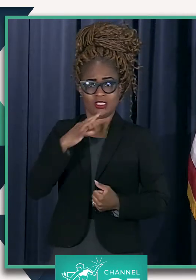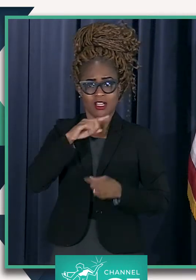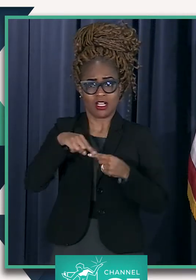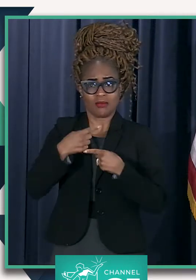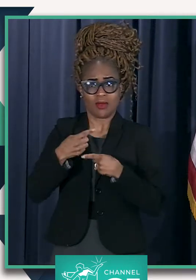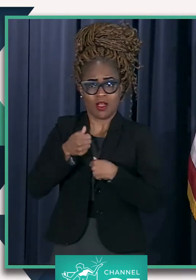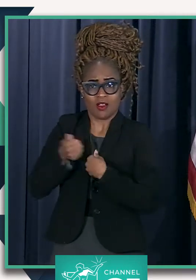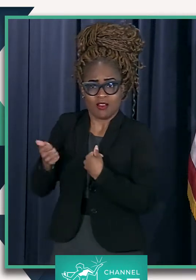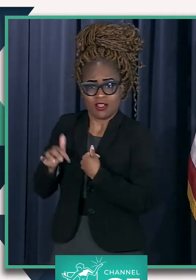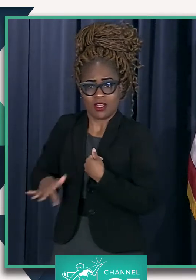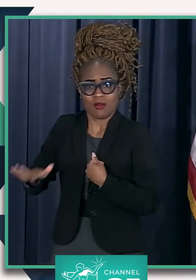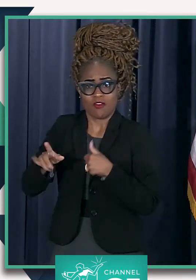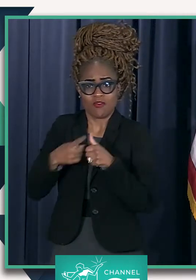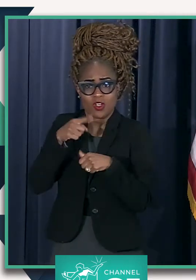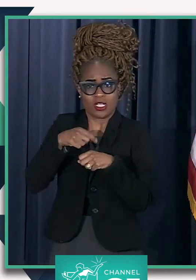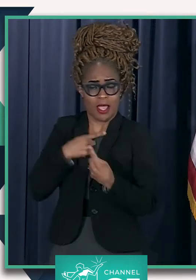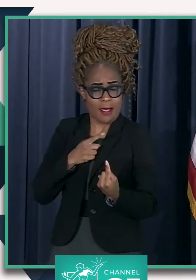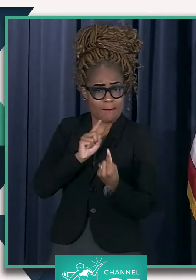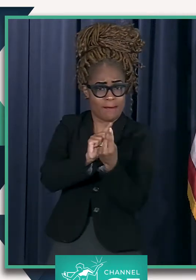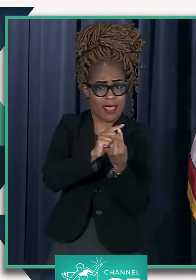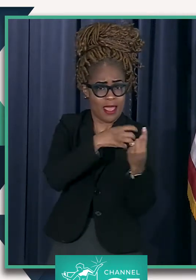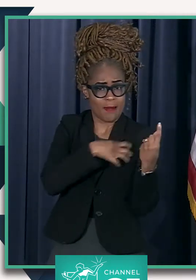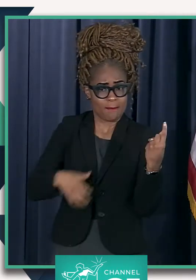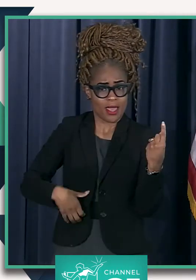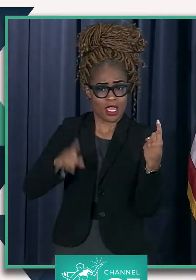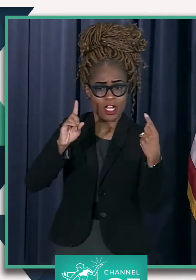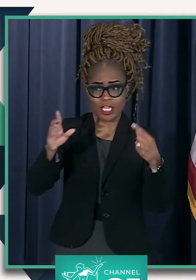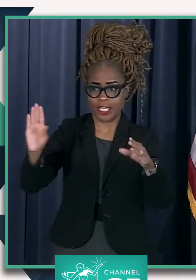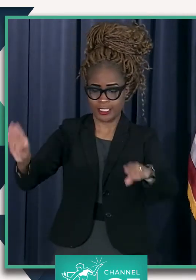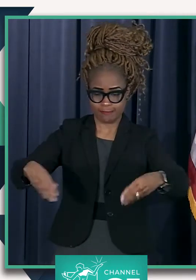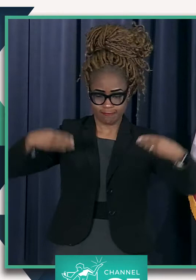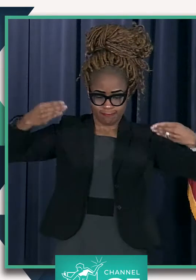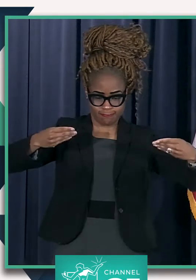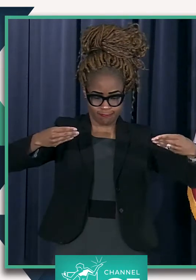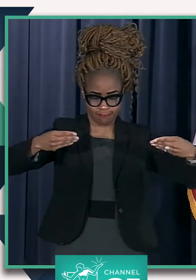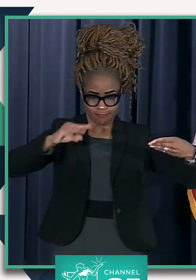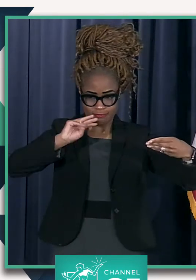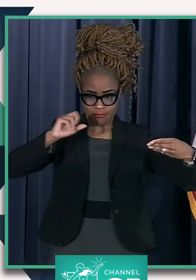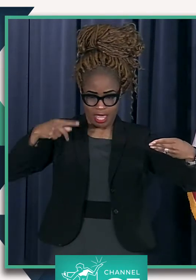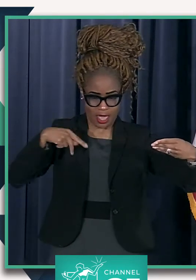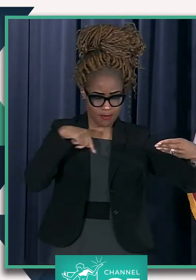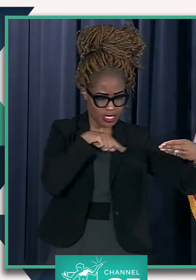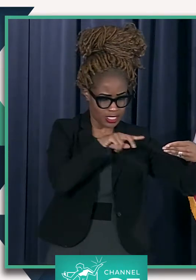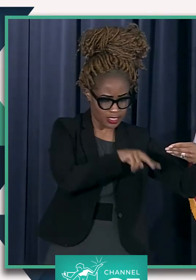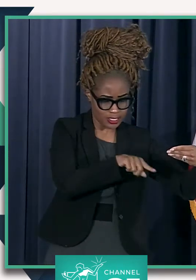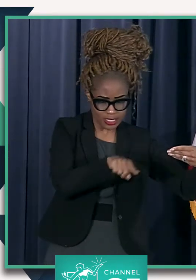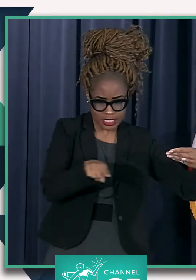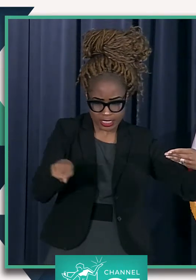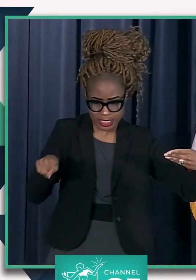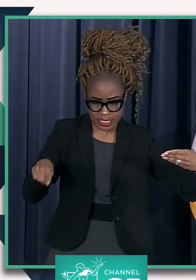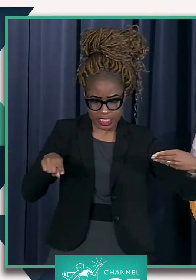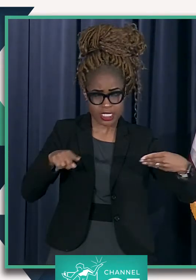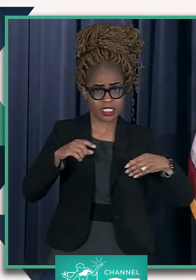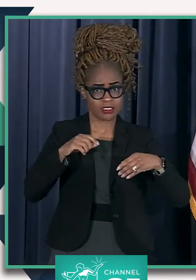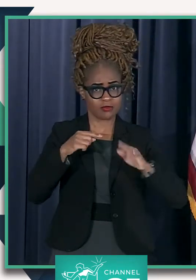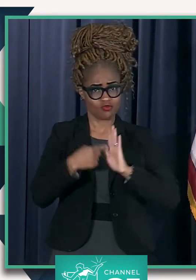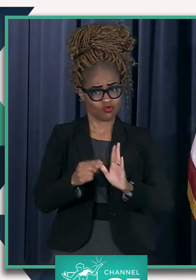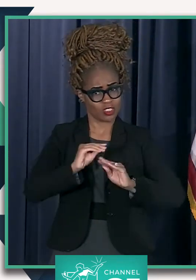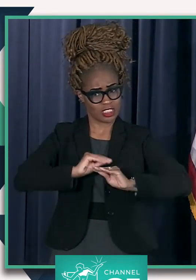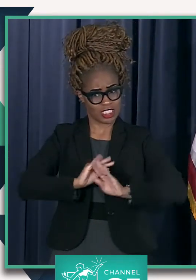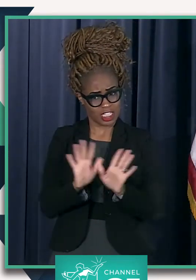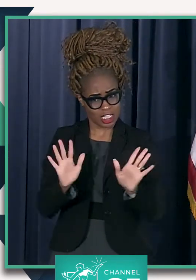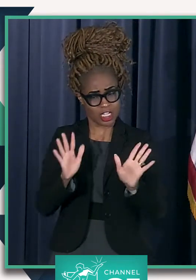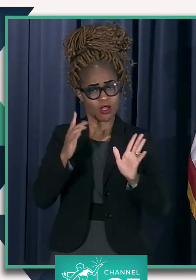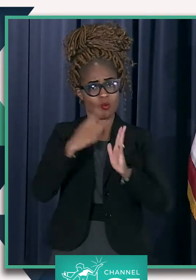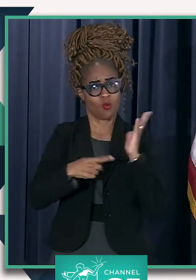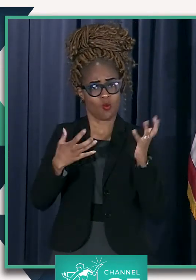first time I ever met the mayor, he pulled out a map and started going neighborhood by neighborhood, making clear that the future of this